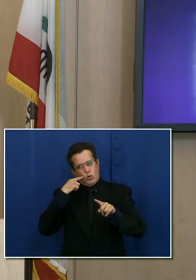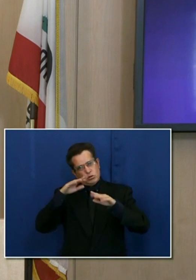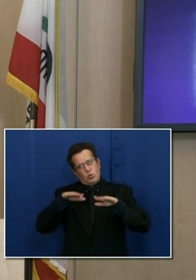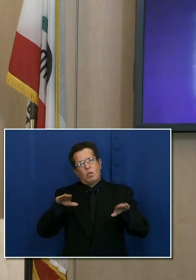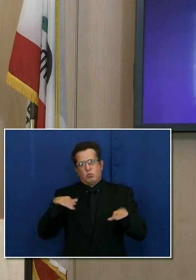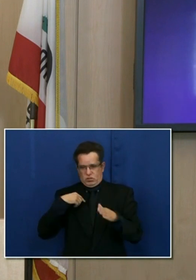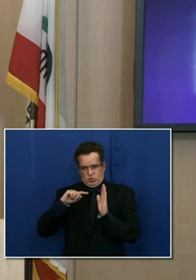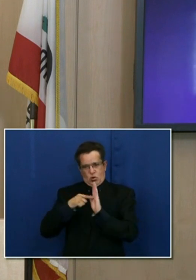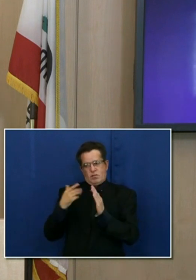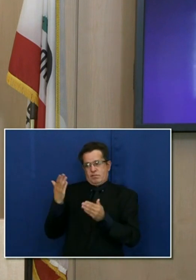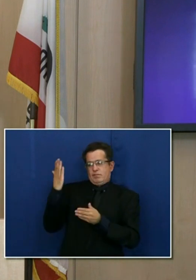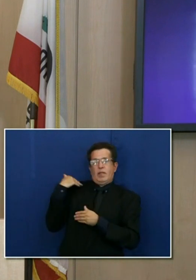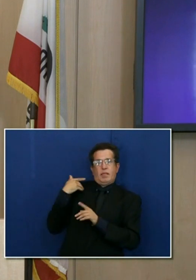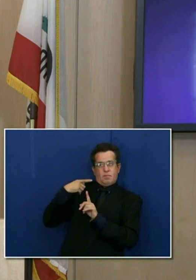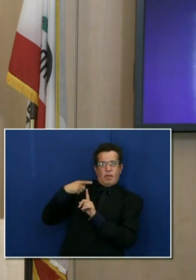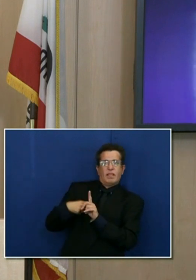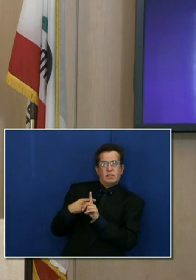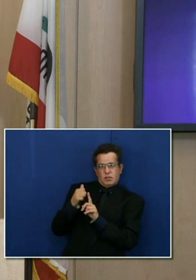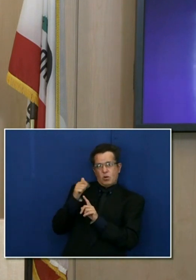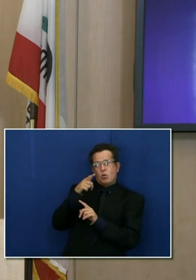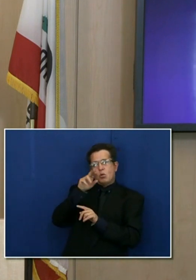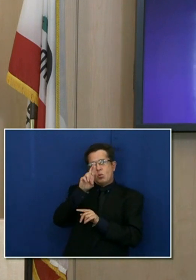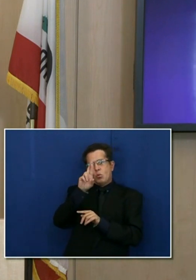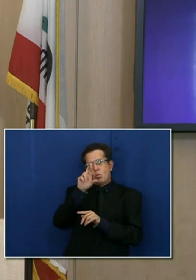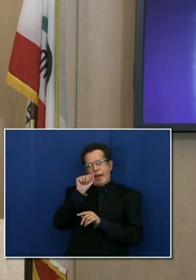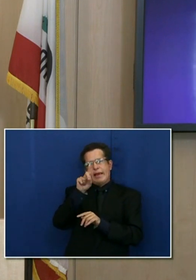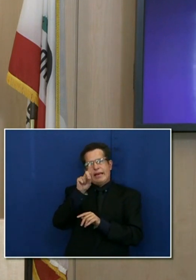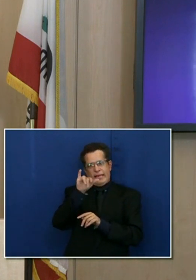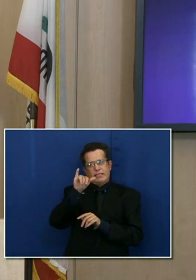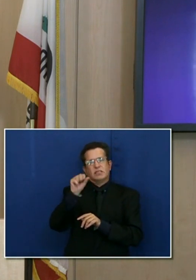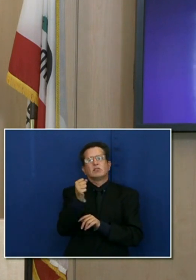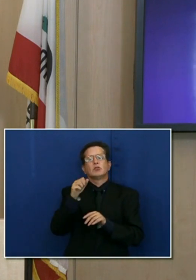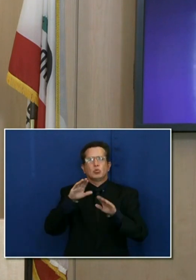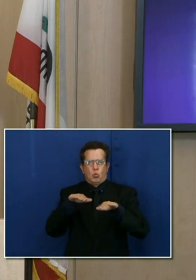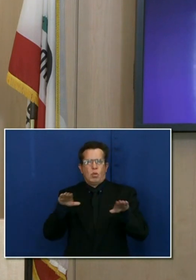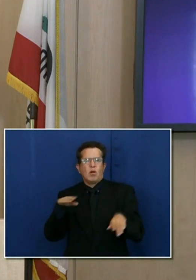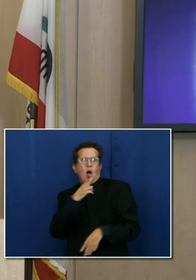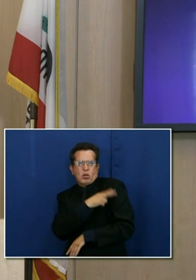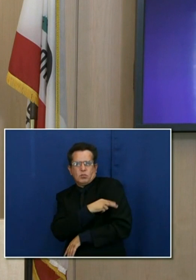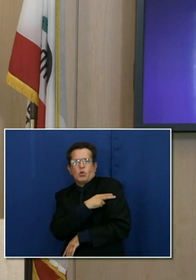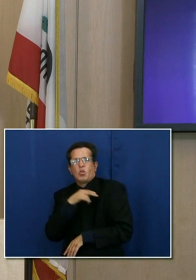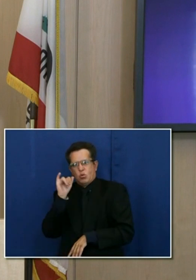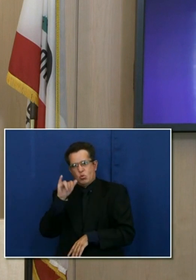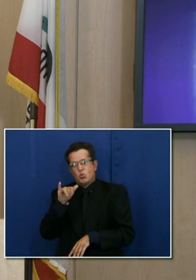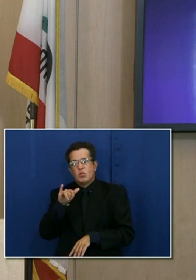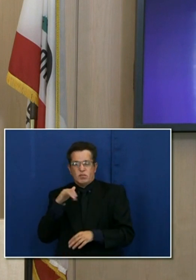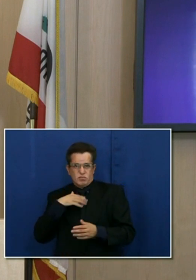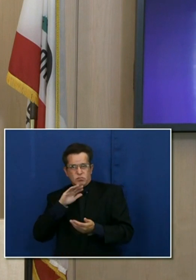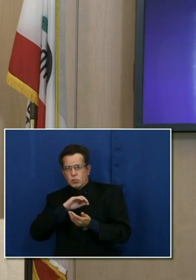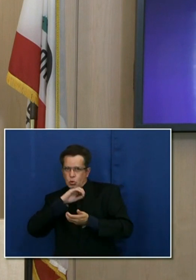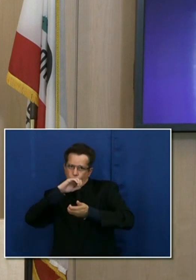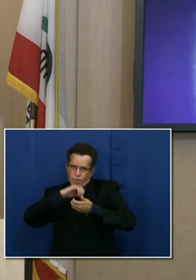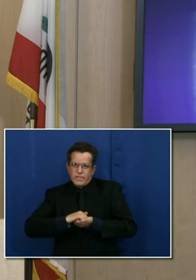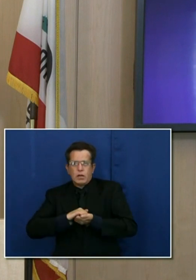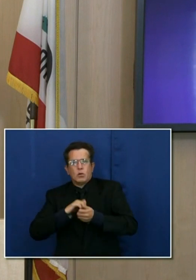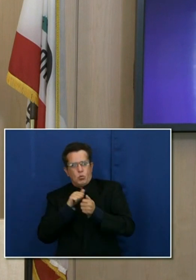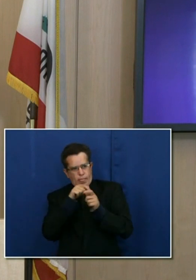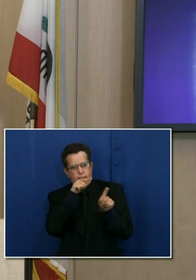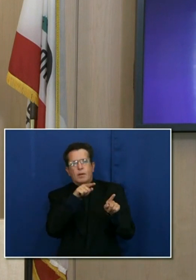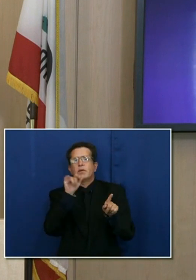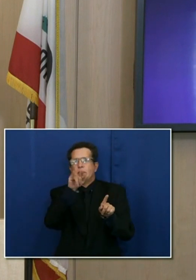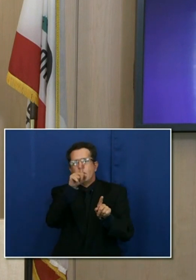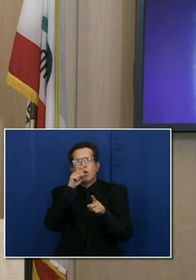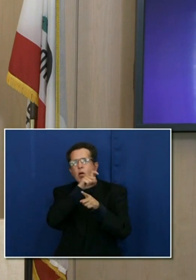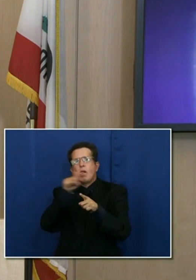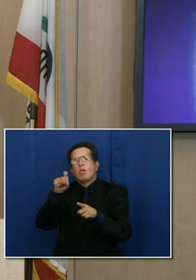that months ago with Rady Children's Hospital with the COVID Collaborative for Children. And if you call 211,